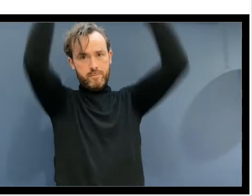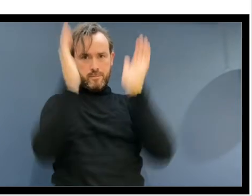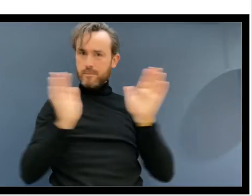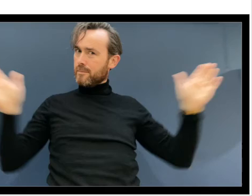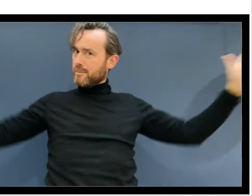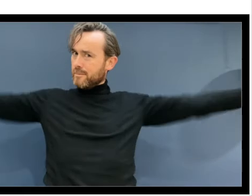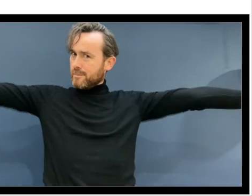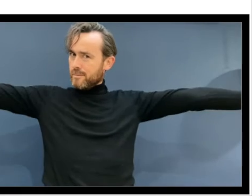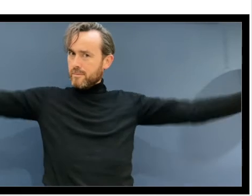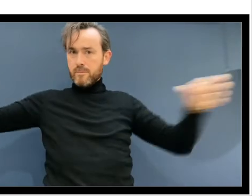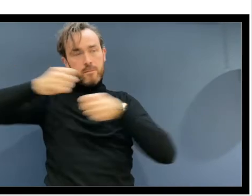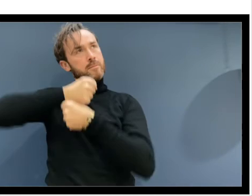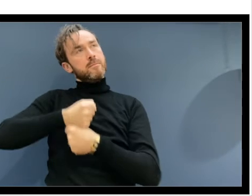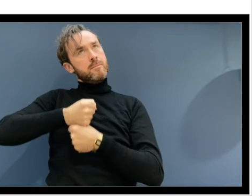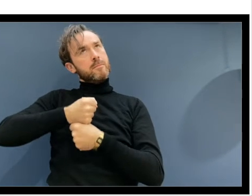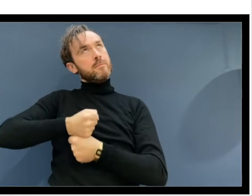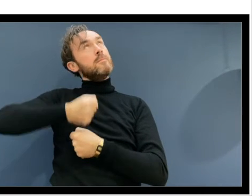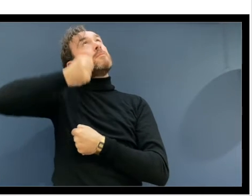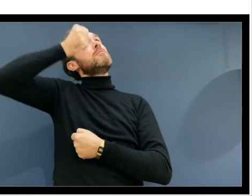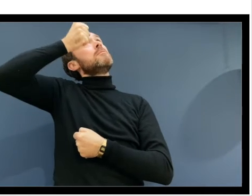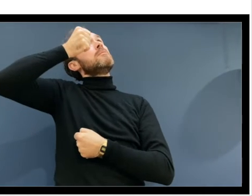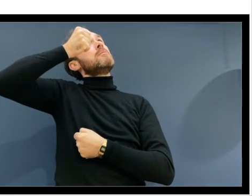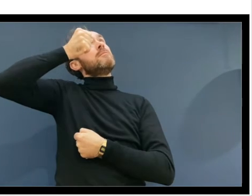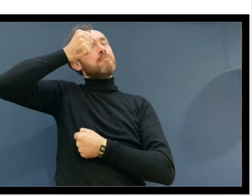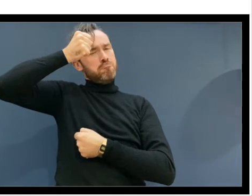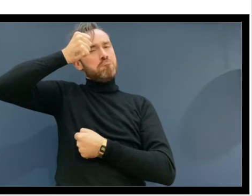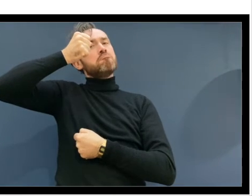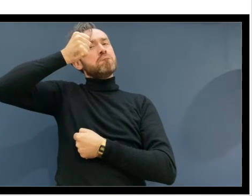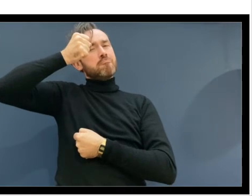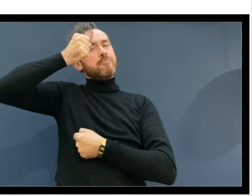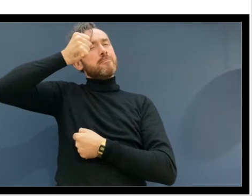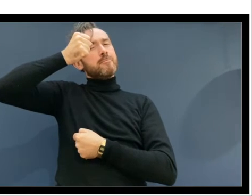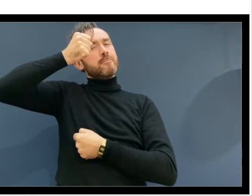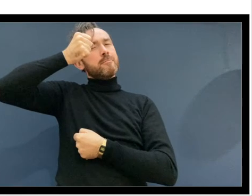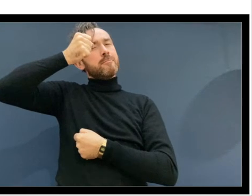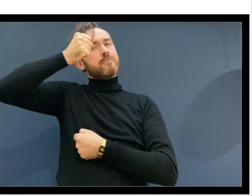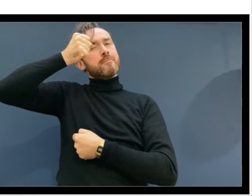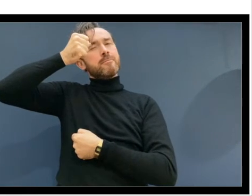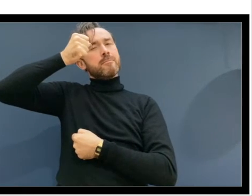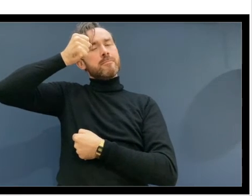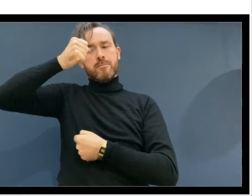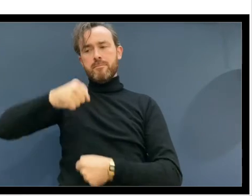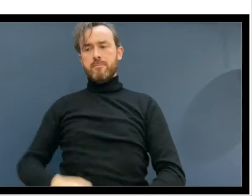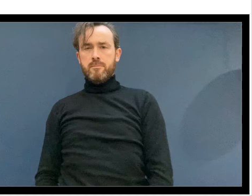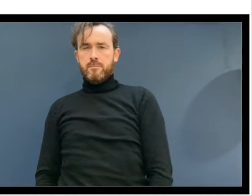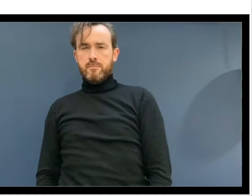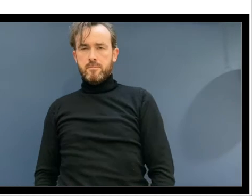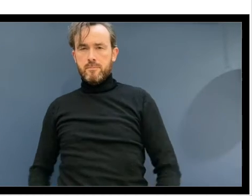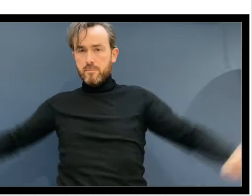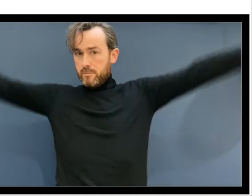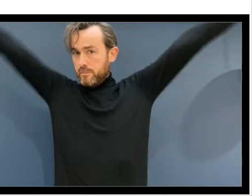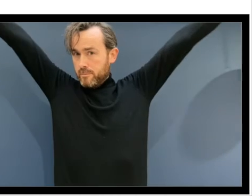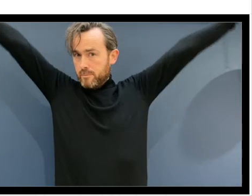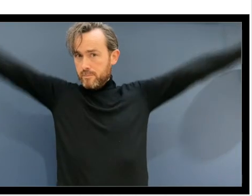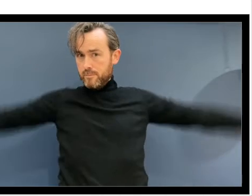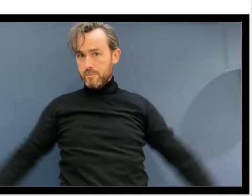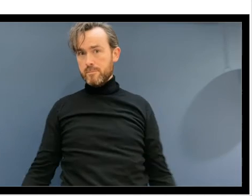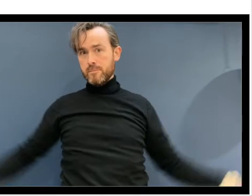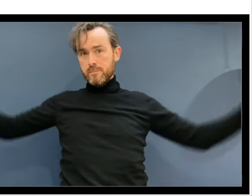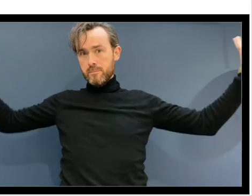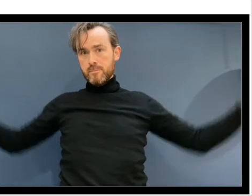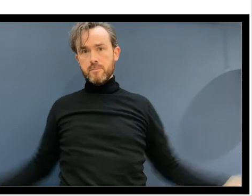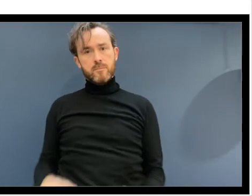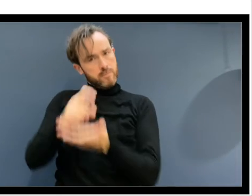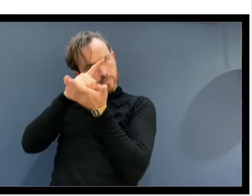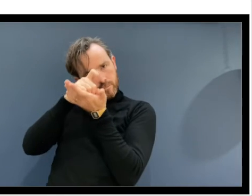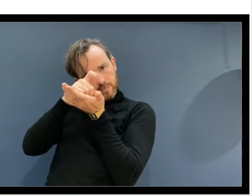T is for tower. U is for umbrella. Keeps you dry in a shower. V is for vulture.